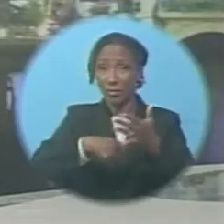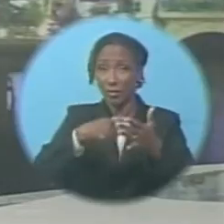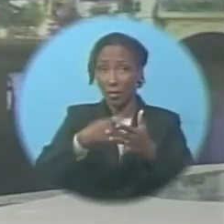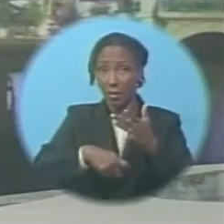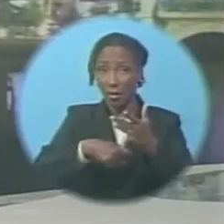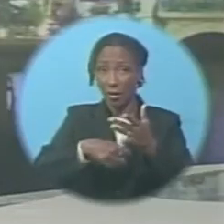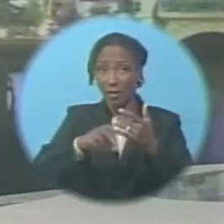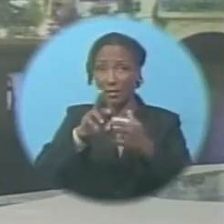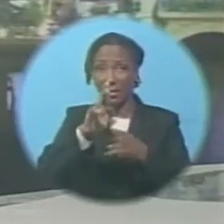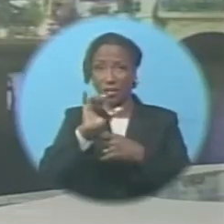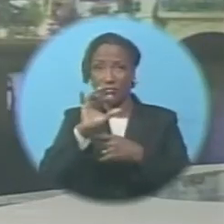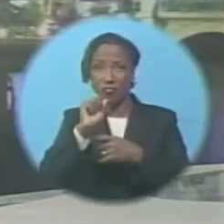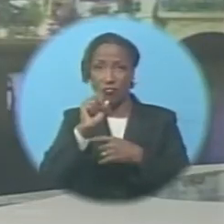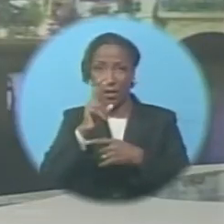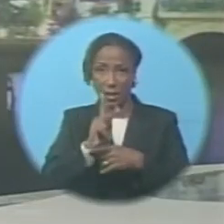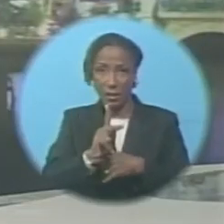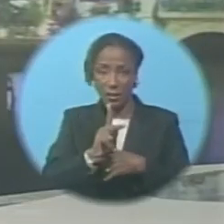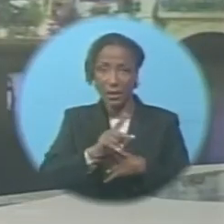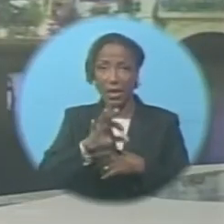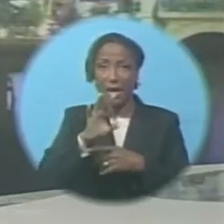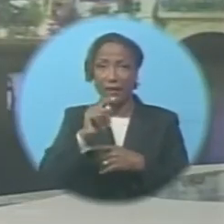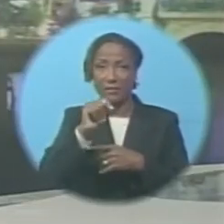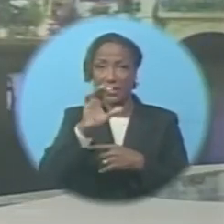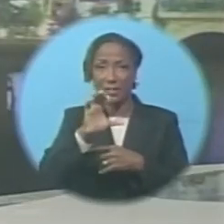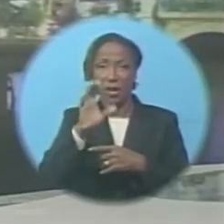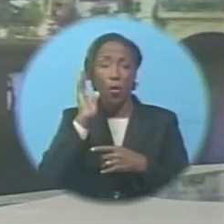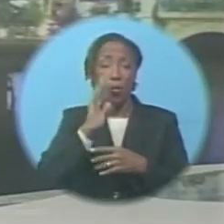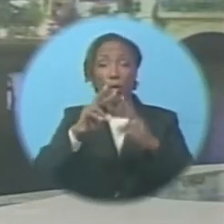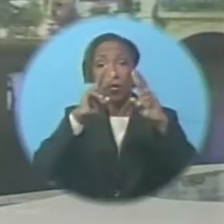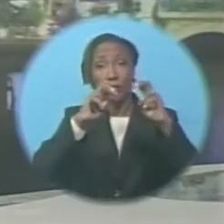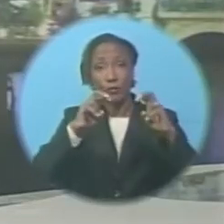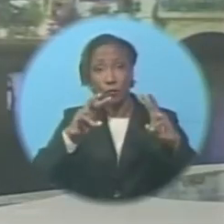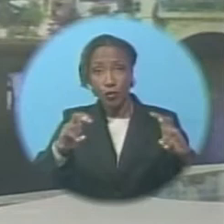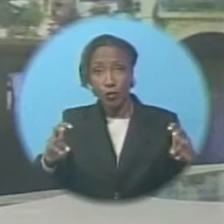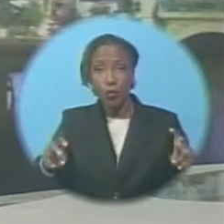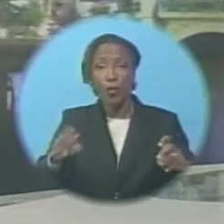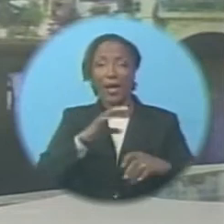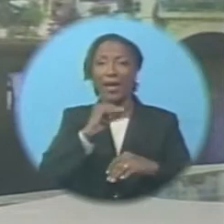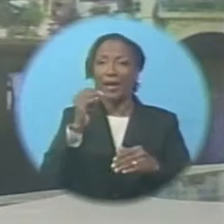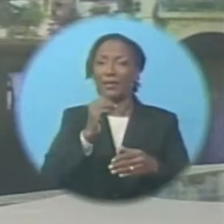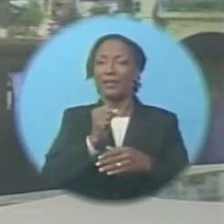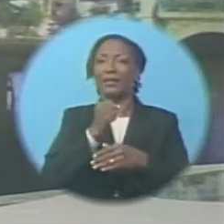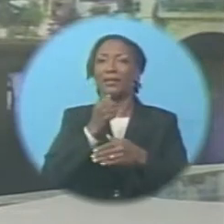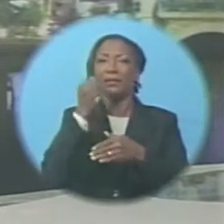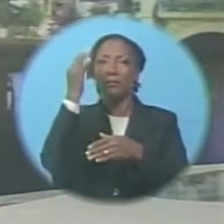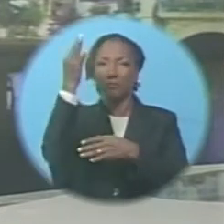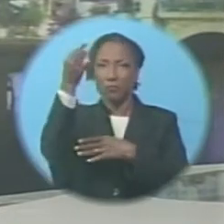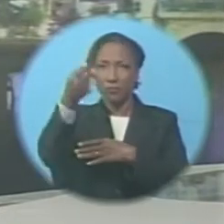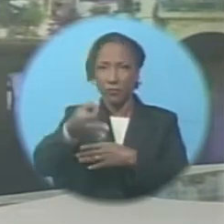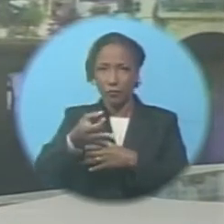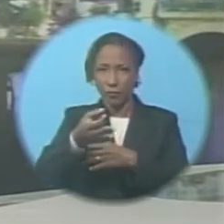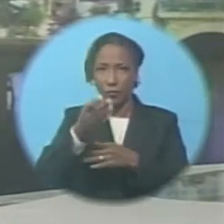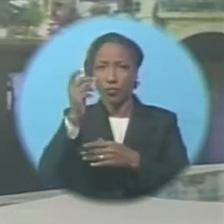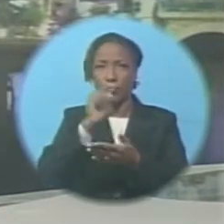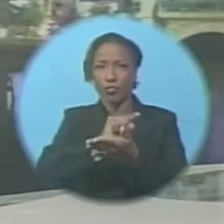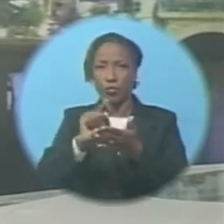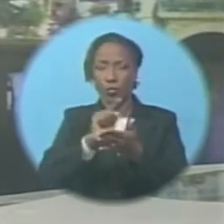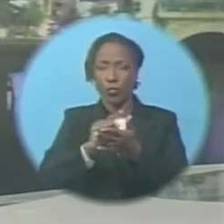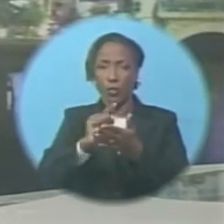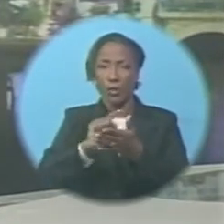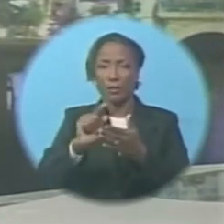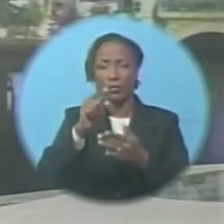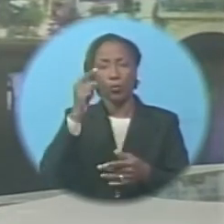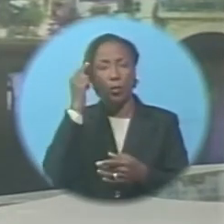will review in more detail in the coming weeks to determine how best to address concerns in the interests of its